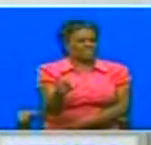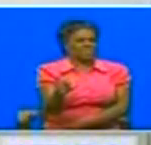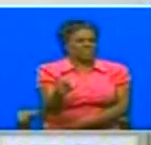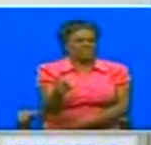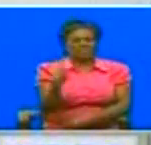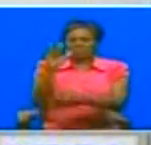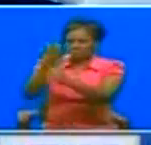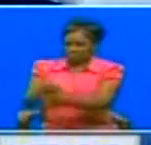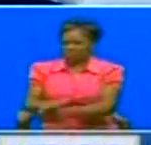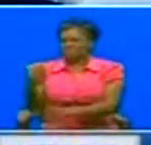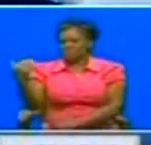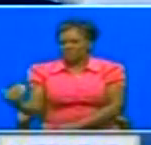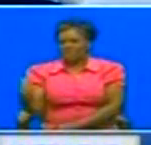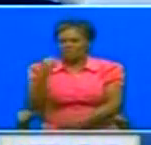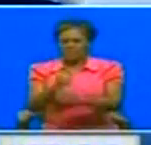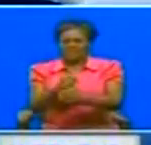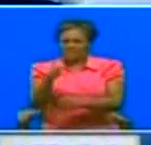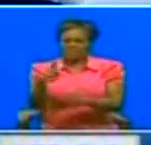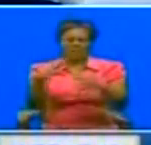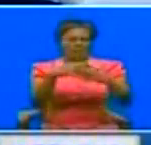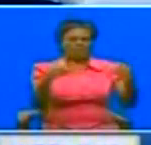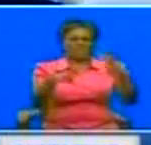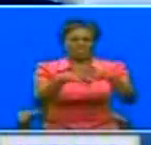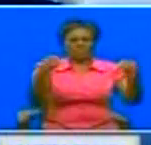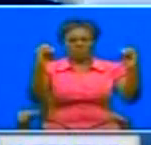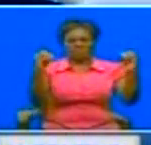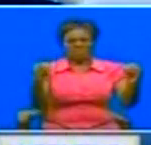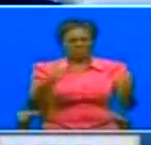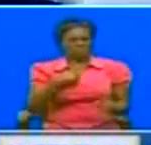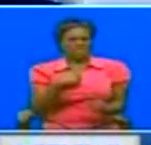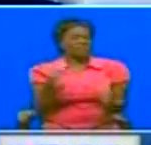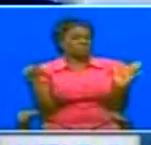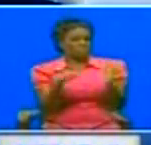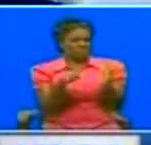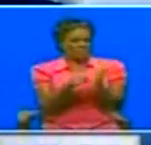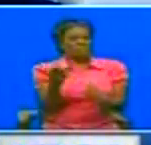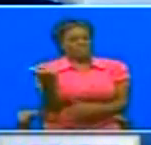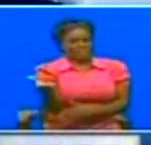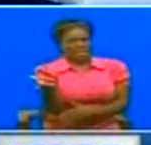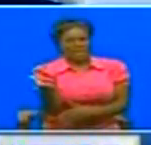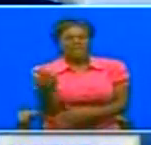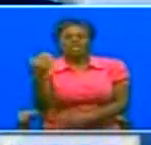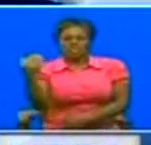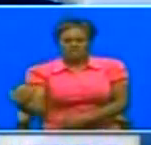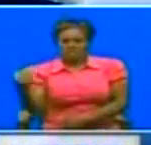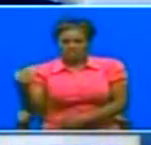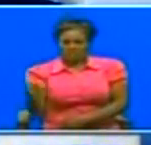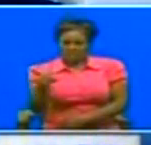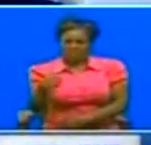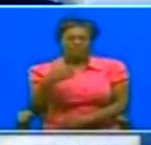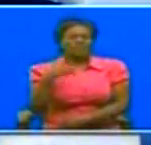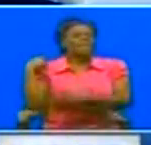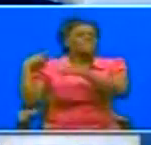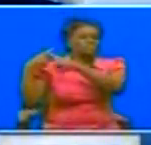of the child and making them feel uncomfortable and making them feel like there's something wrong with them. True. These children are already going through